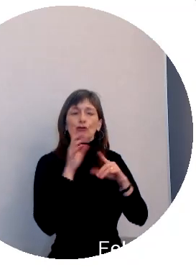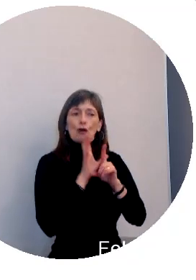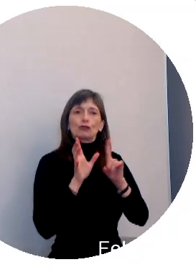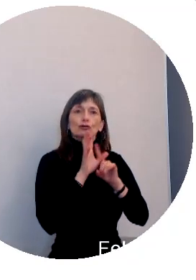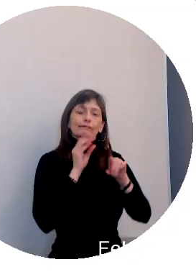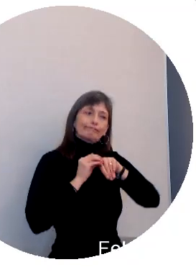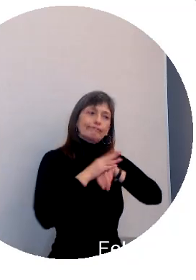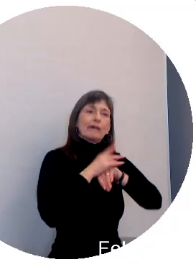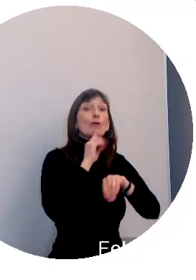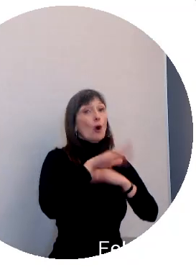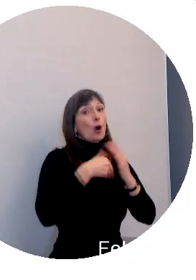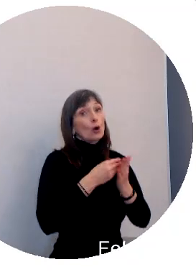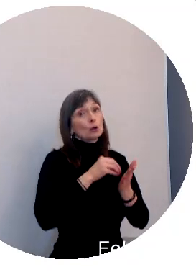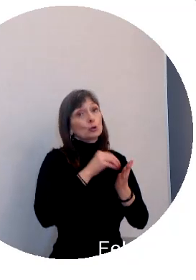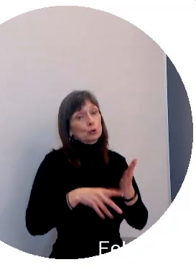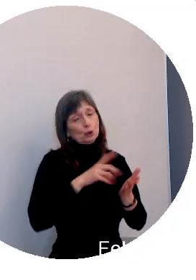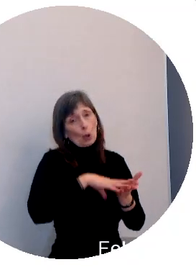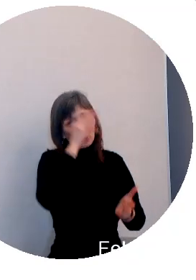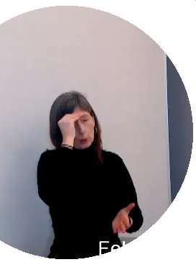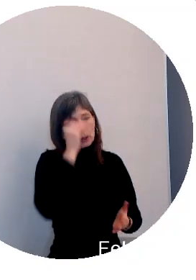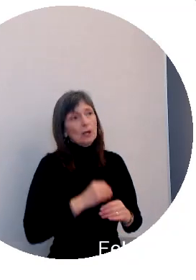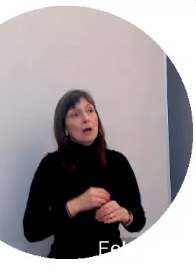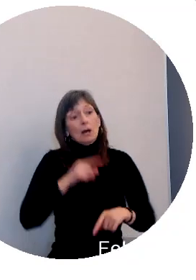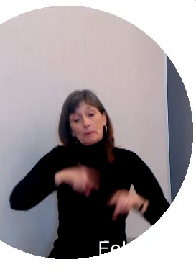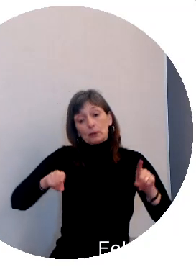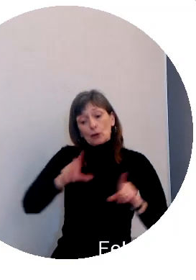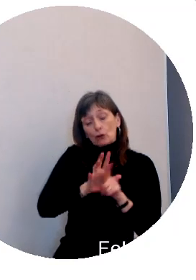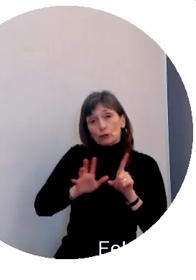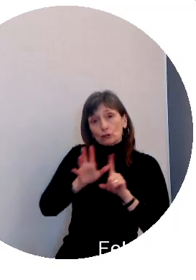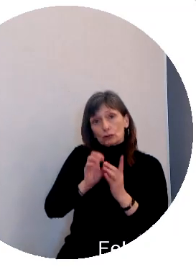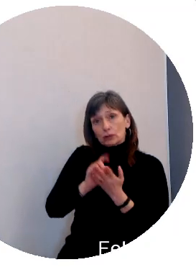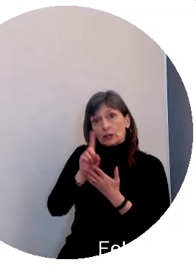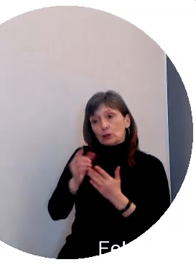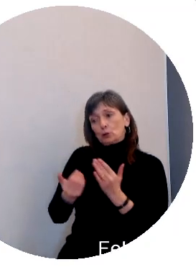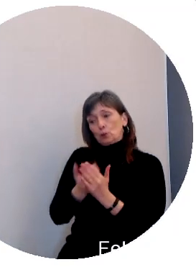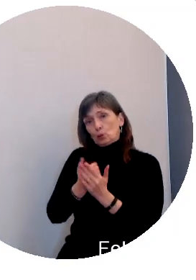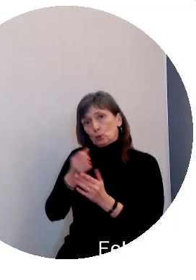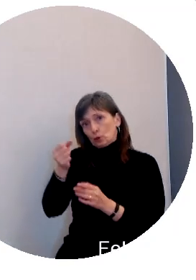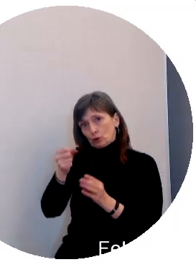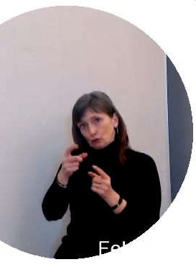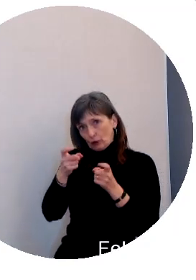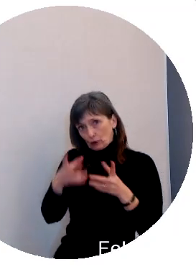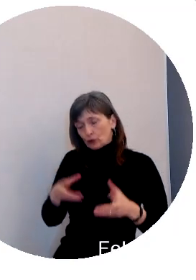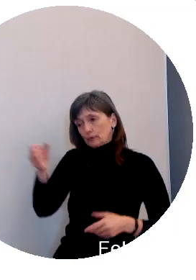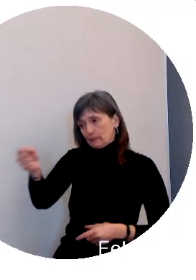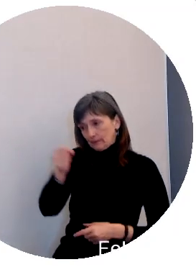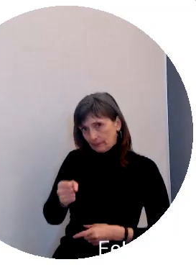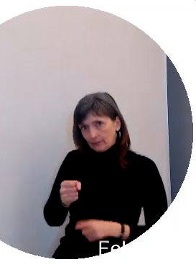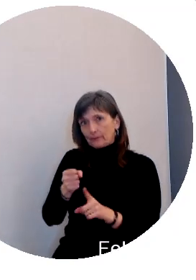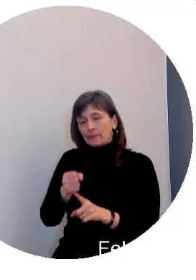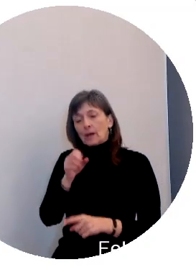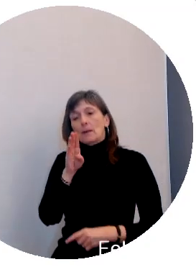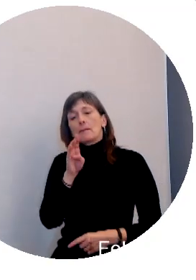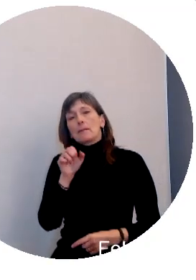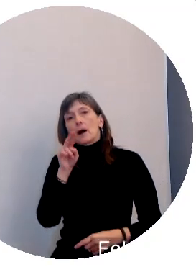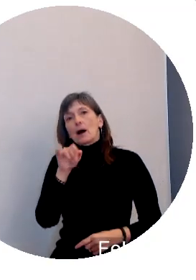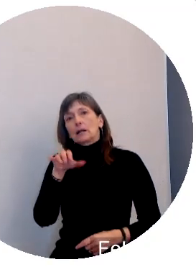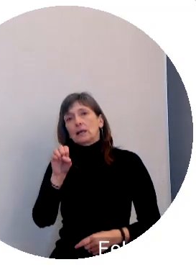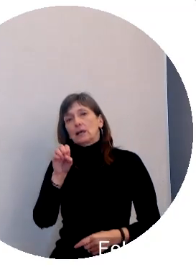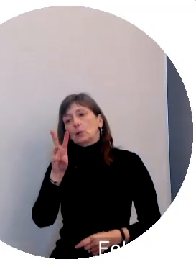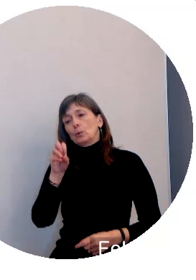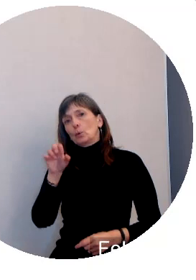all students. Multicultural education, we have a new director as part of the Education Action Plan, Bonnie